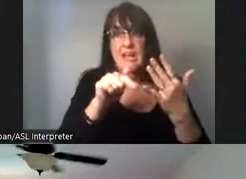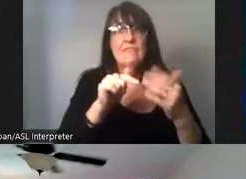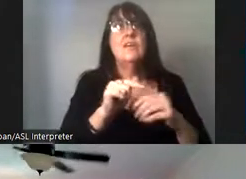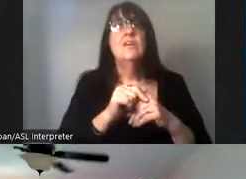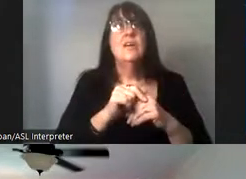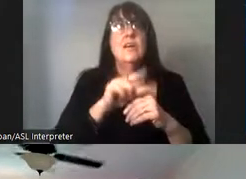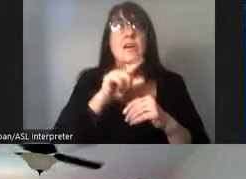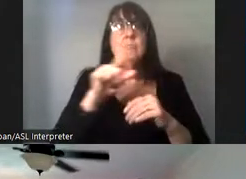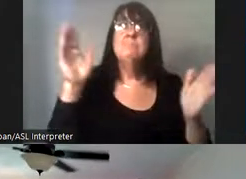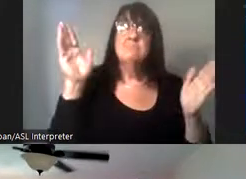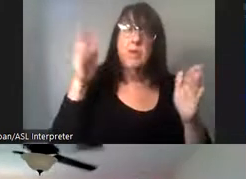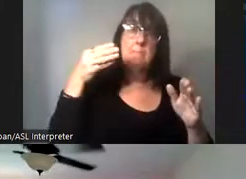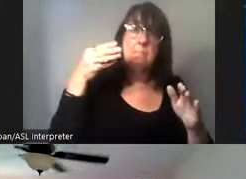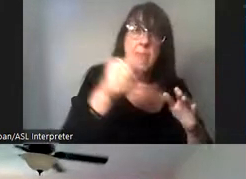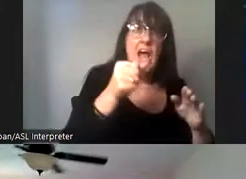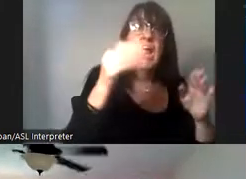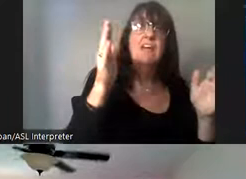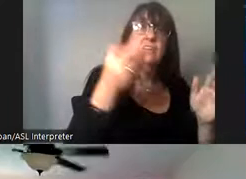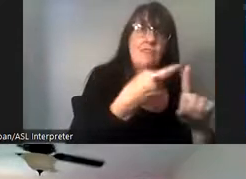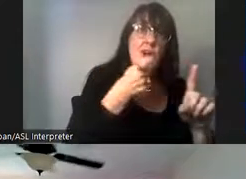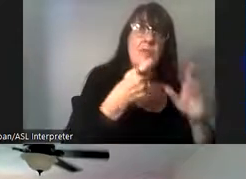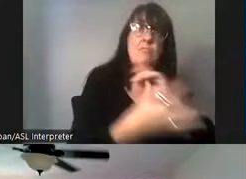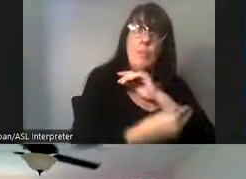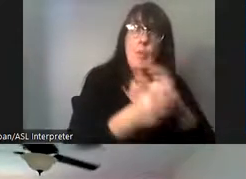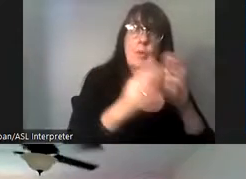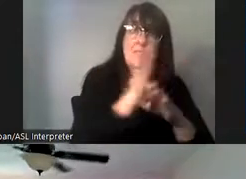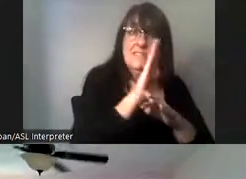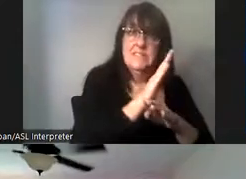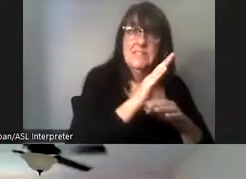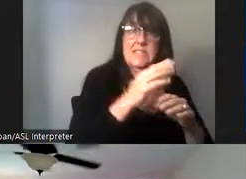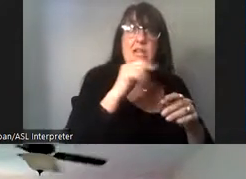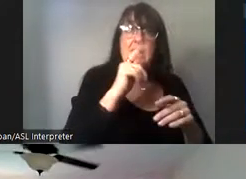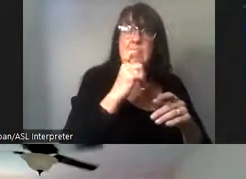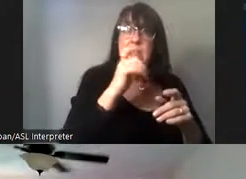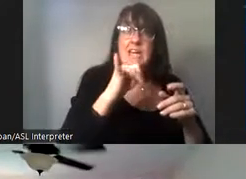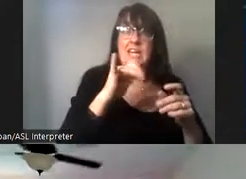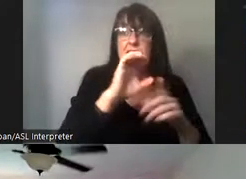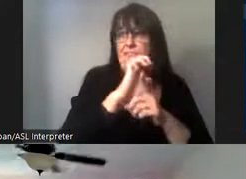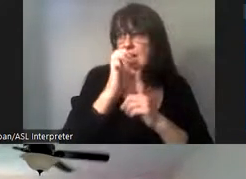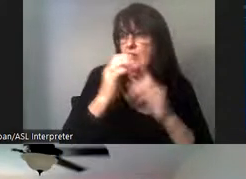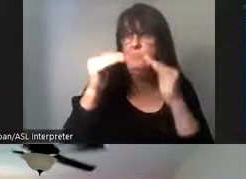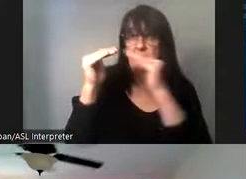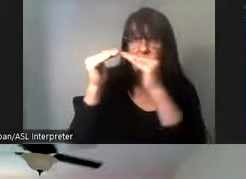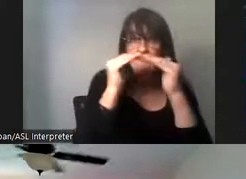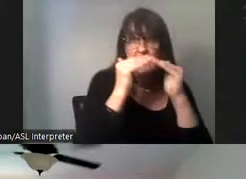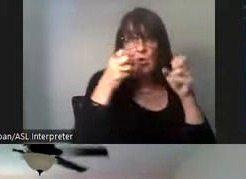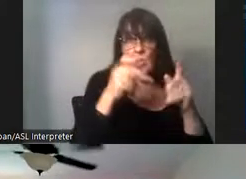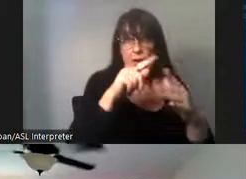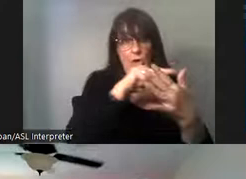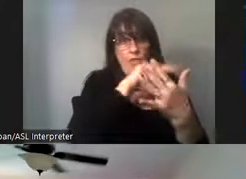things from small and disadvantaged businesses, doing so in an equitable way, doing so in an environmentally just way. All of these things